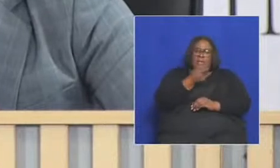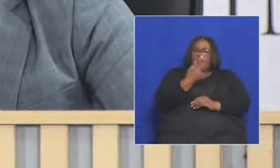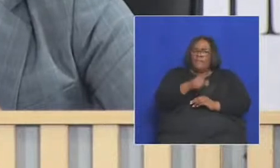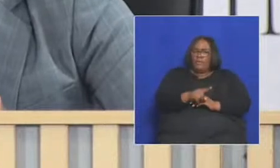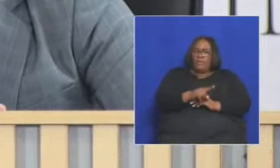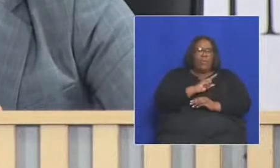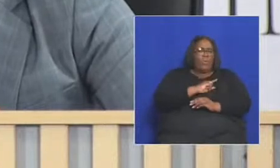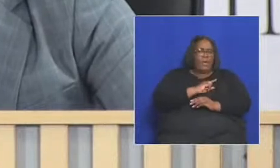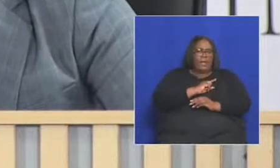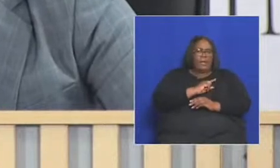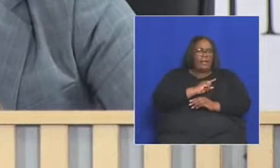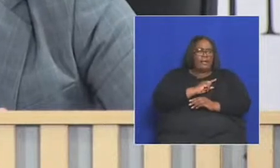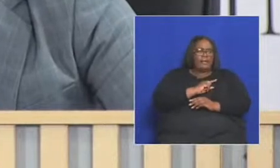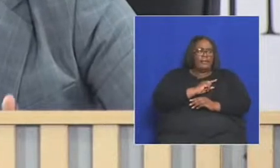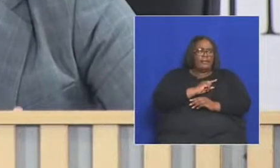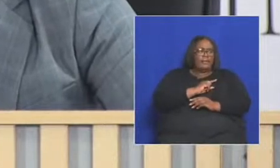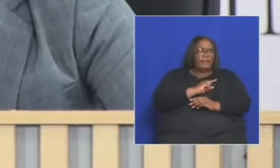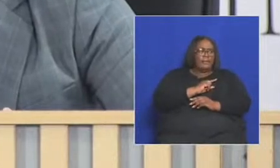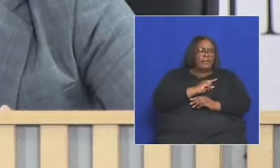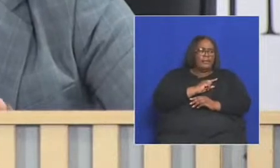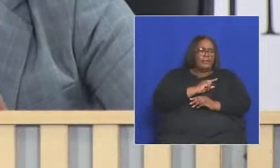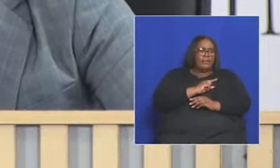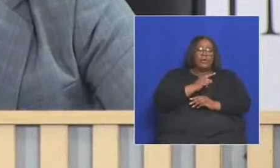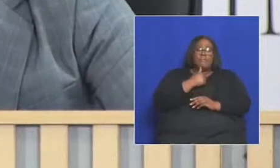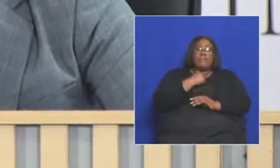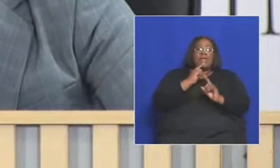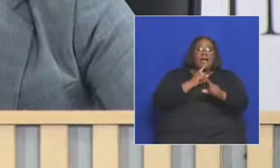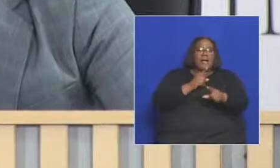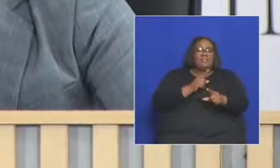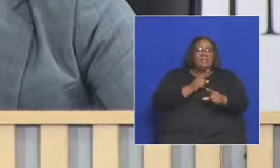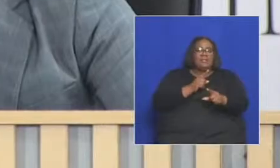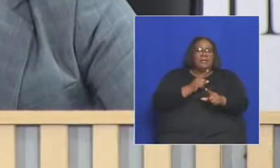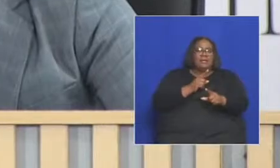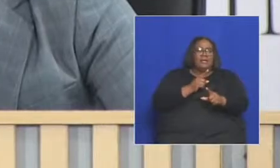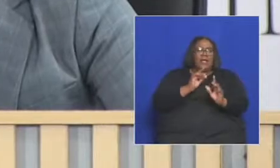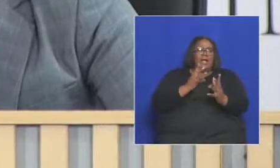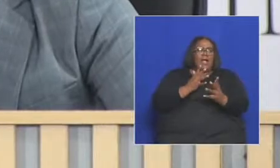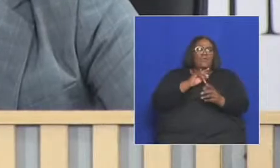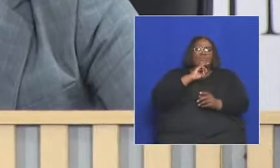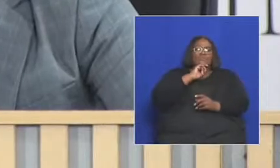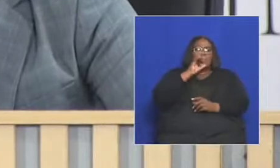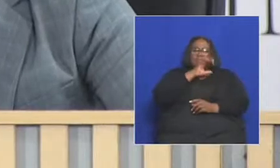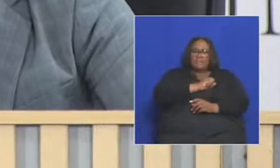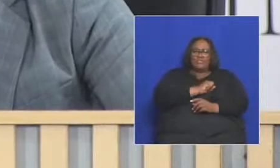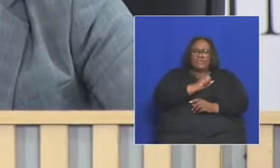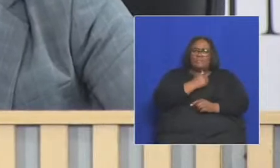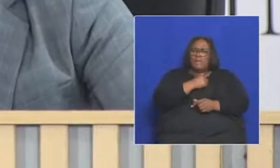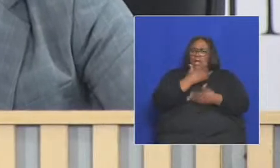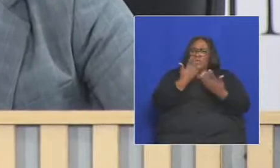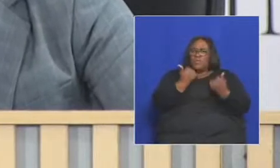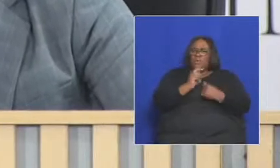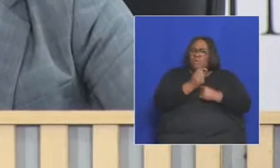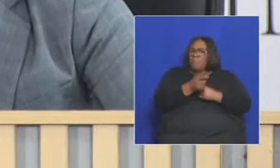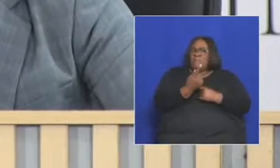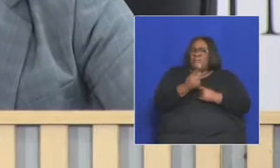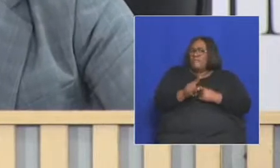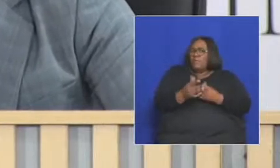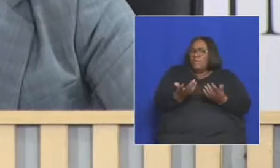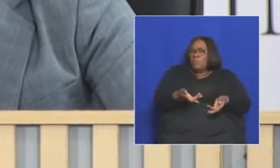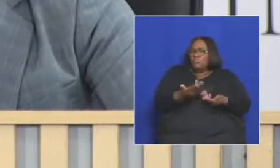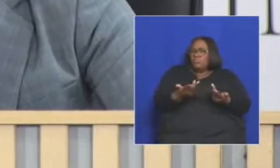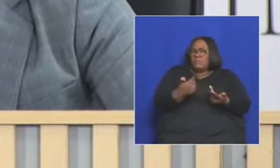will answer, it will be out of assumptions. I don't know what is the payment for, and then I do not even remember me